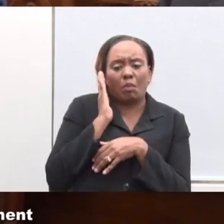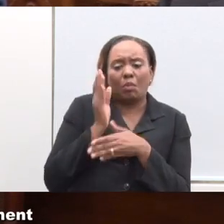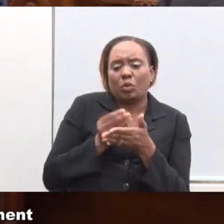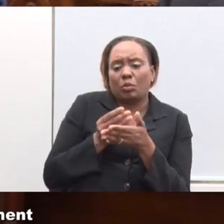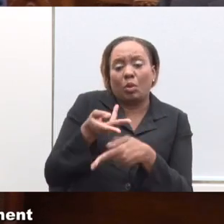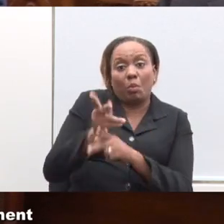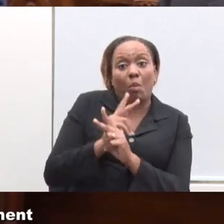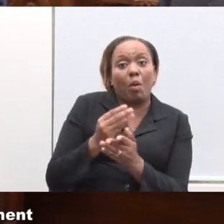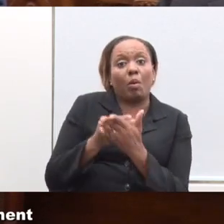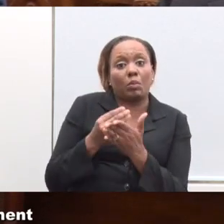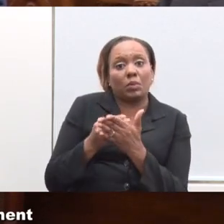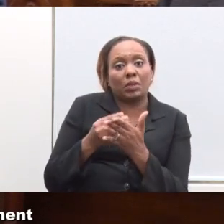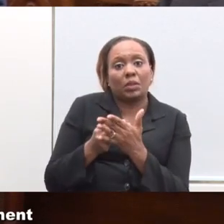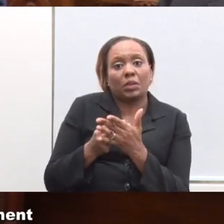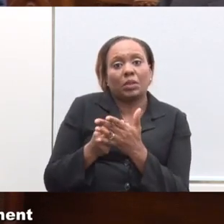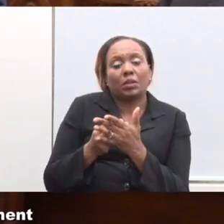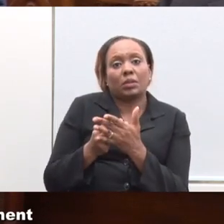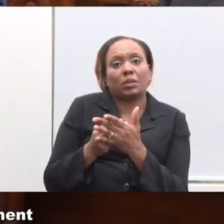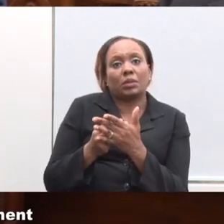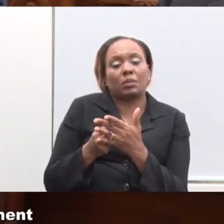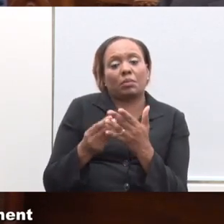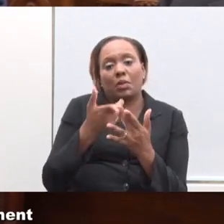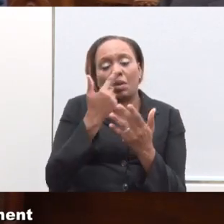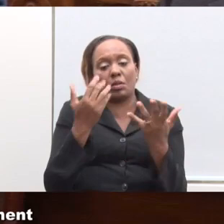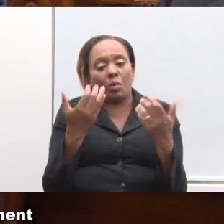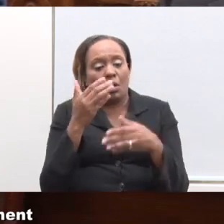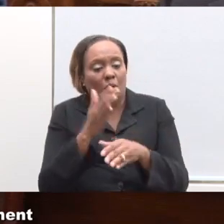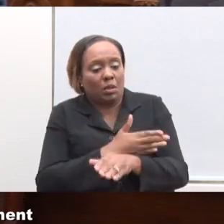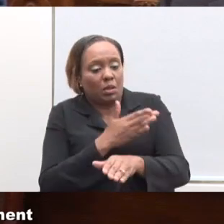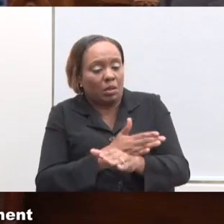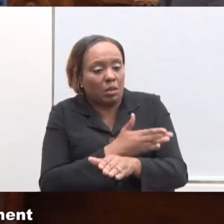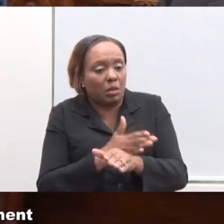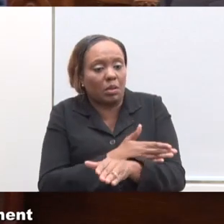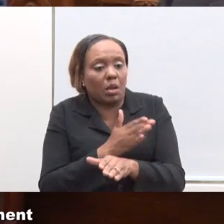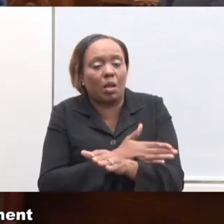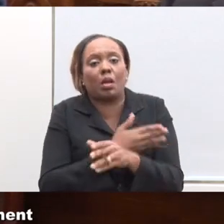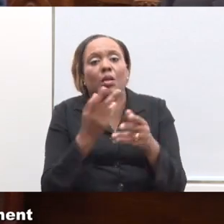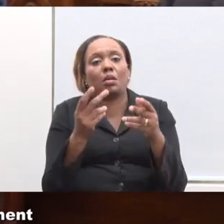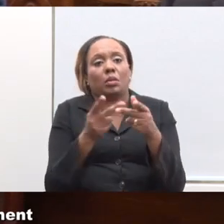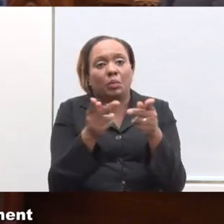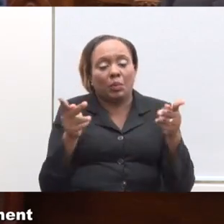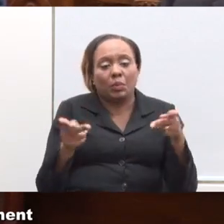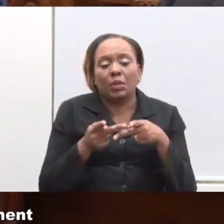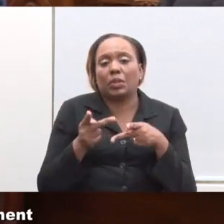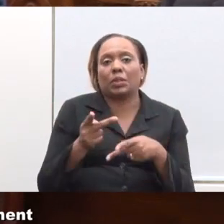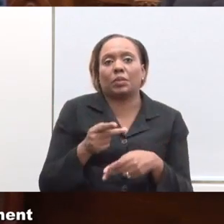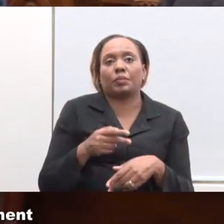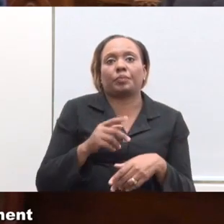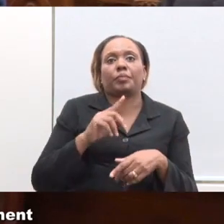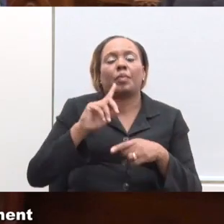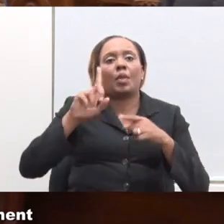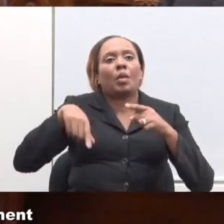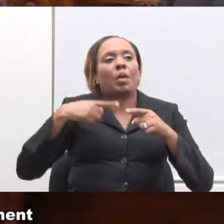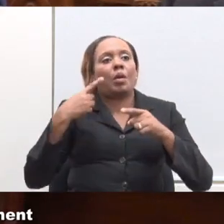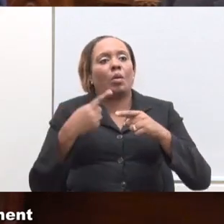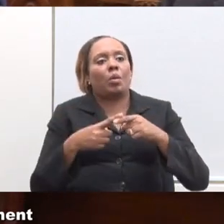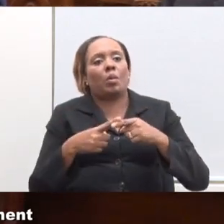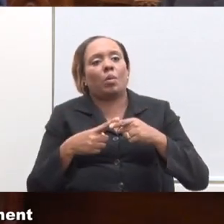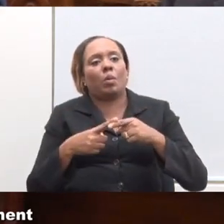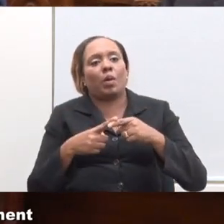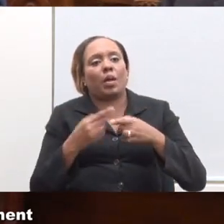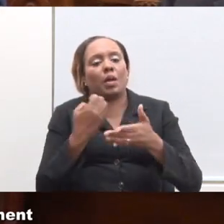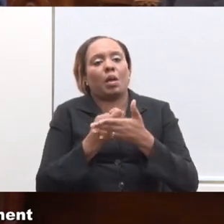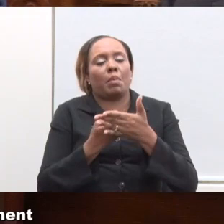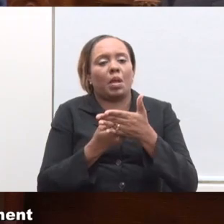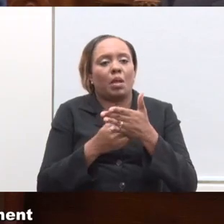funds so that they can refurbish their properties during this down period, such that when they come back, they are